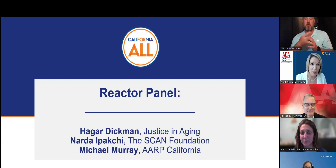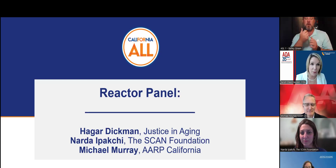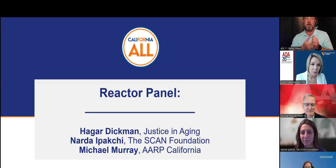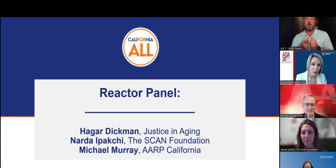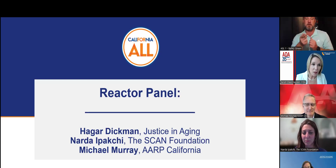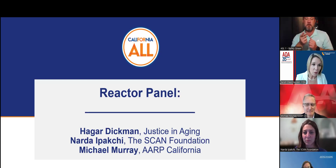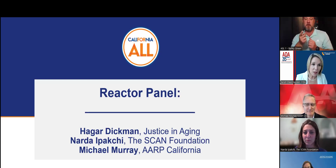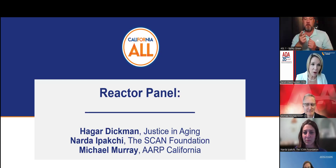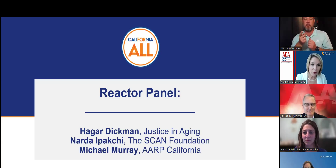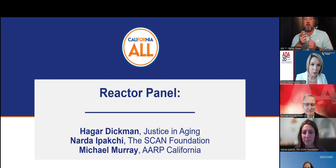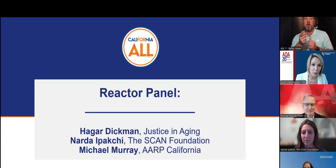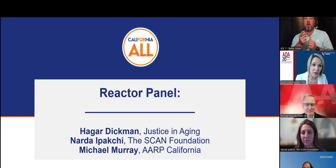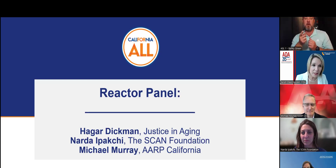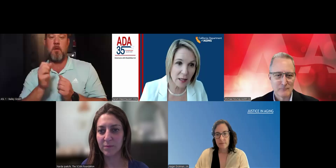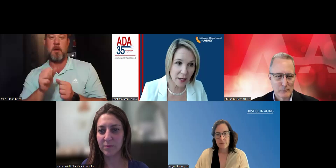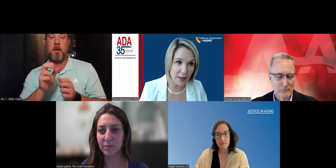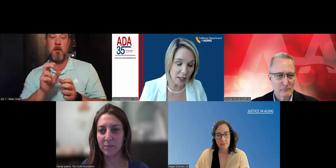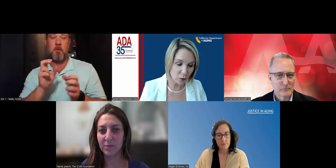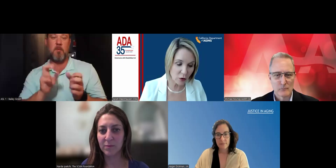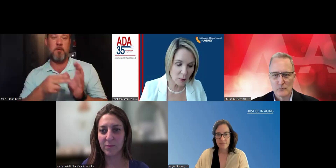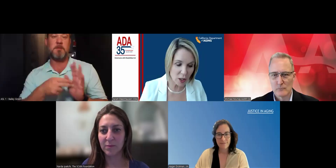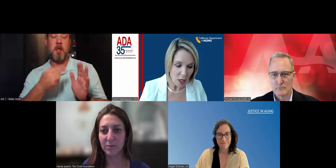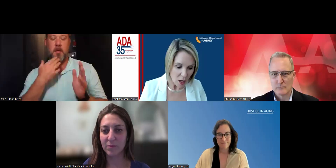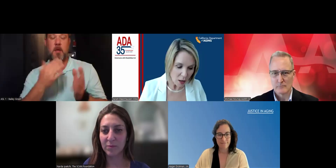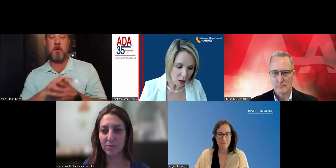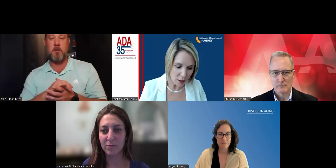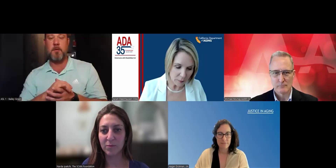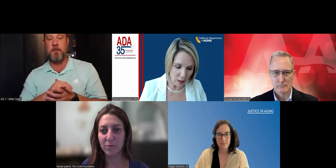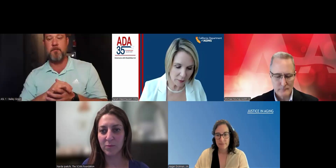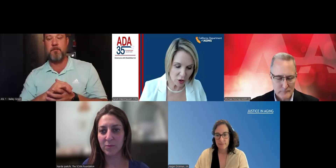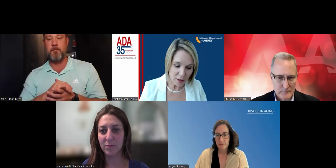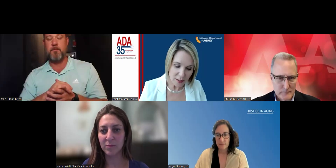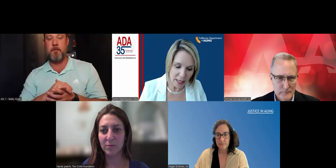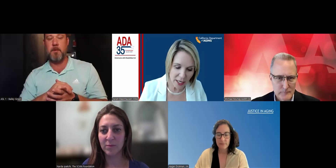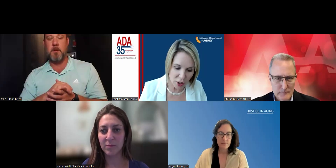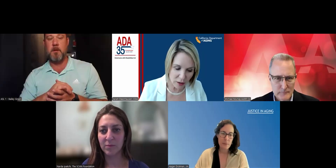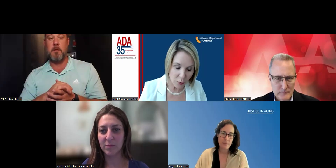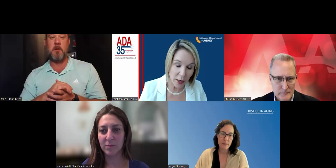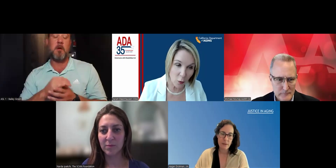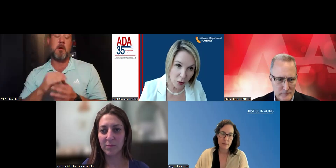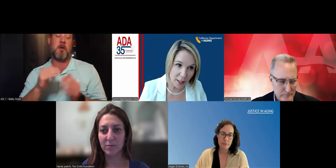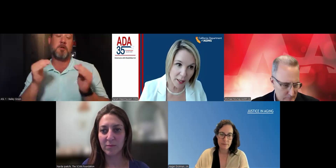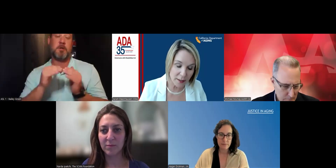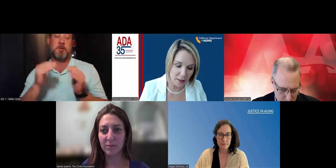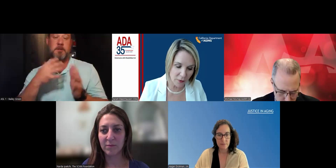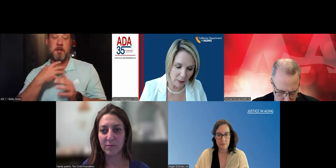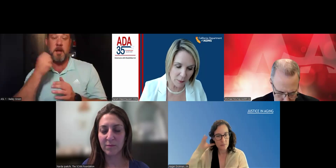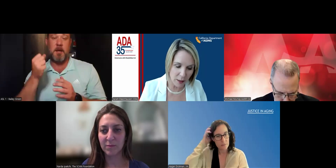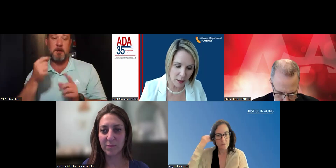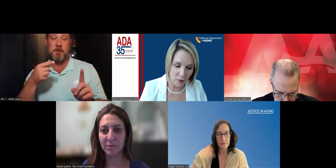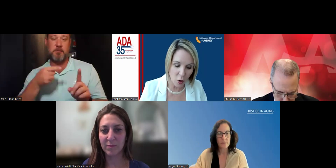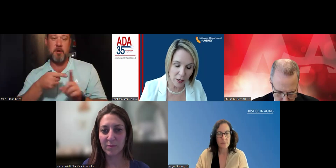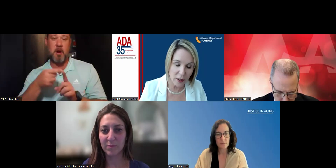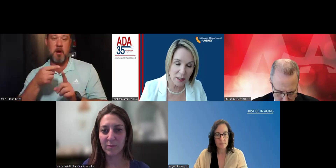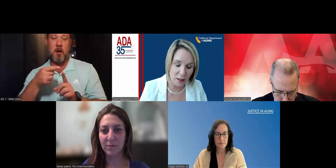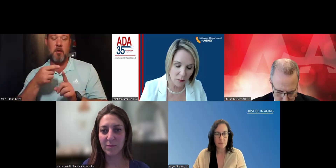you. We can probably remove this slide. Thank you so much. Hagar, Justice in Aging has prioritized the development